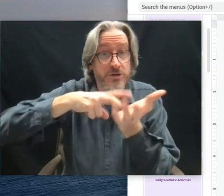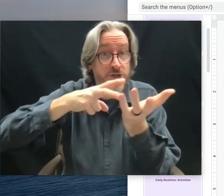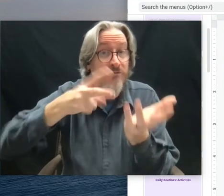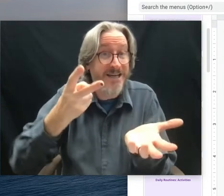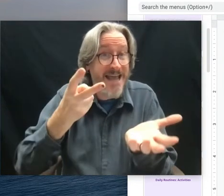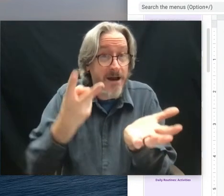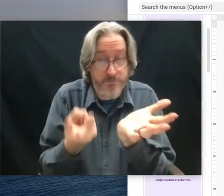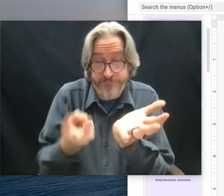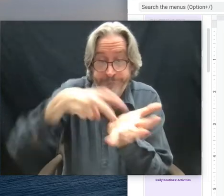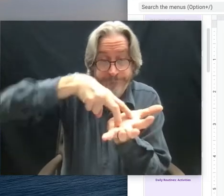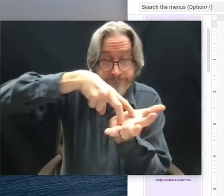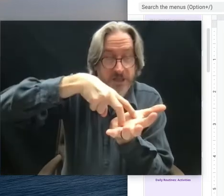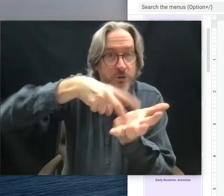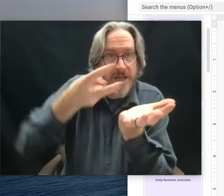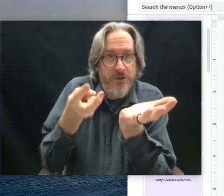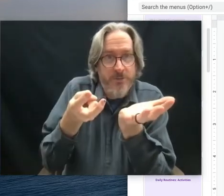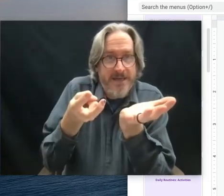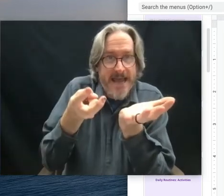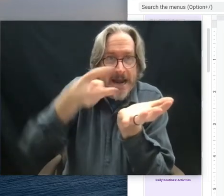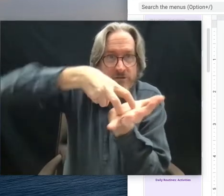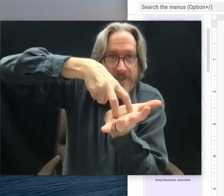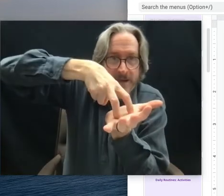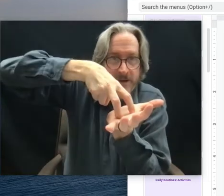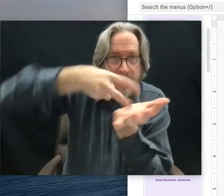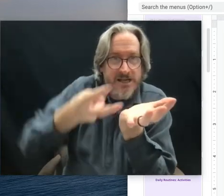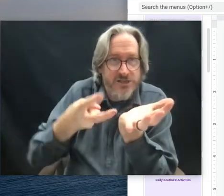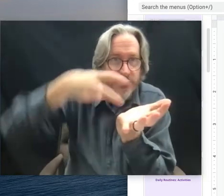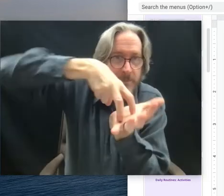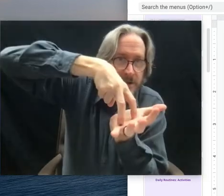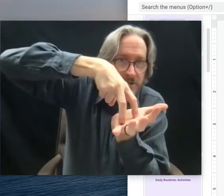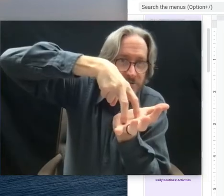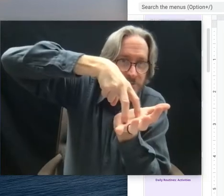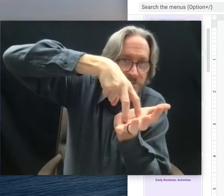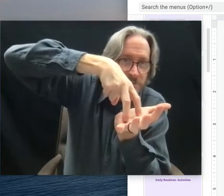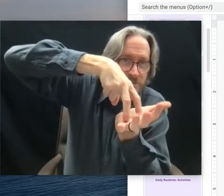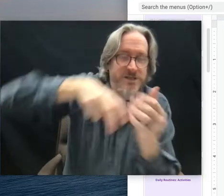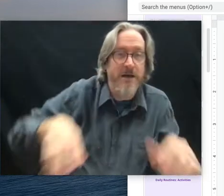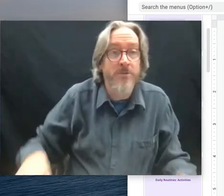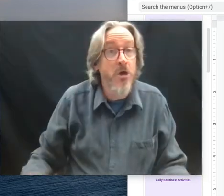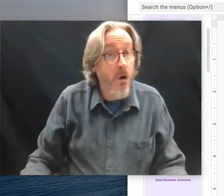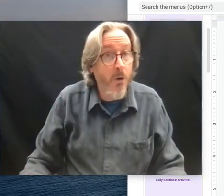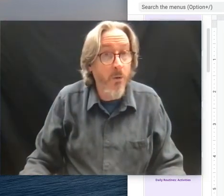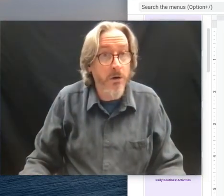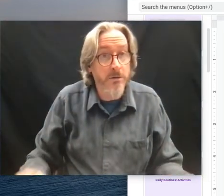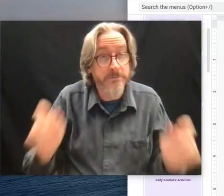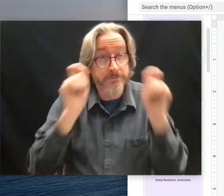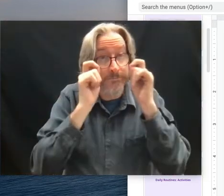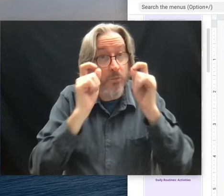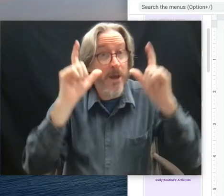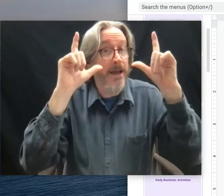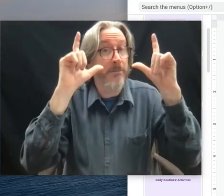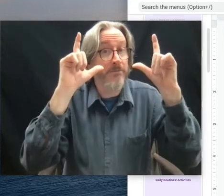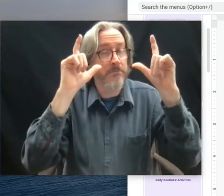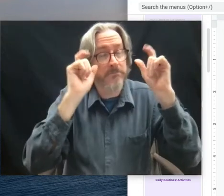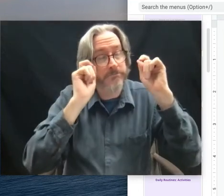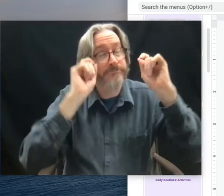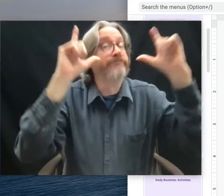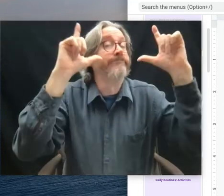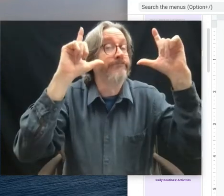So there's two. For get up, you can either get out of bed, right? I stood up onto the floor for the first time, or wake